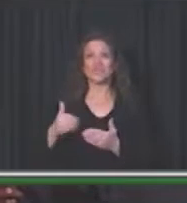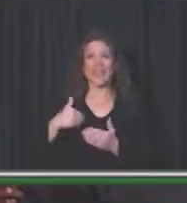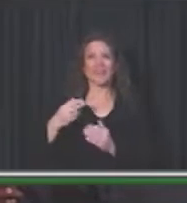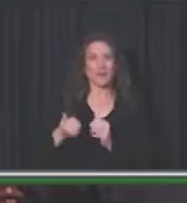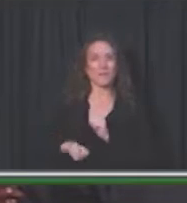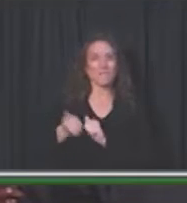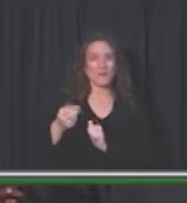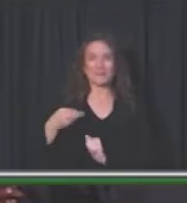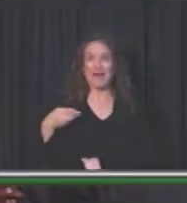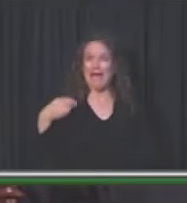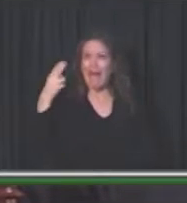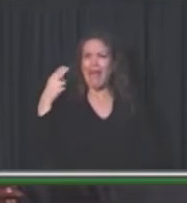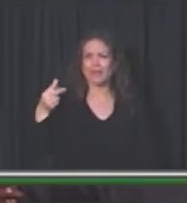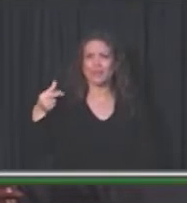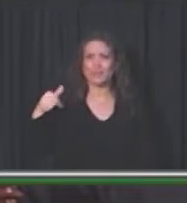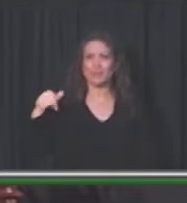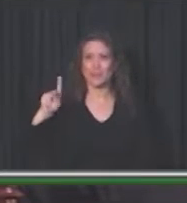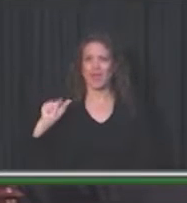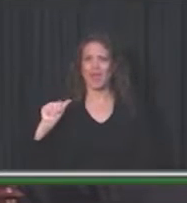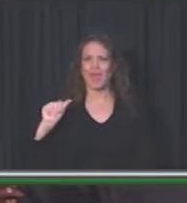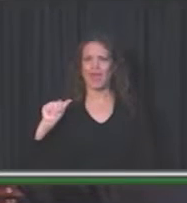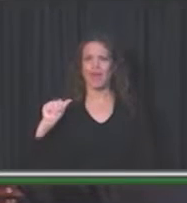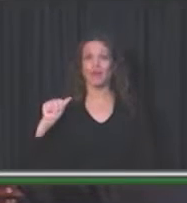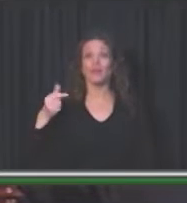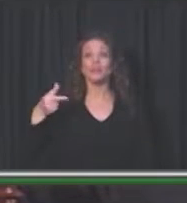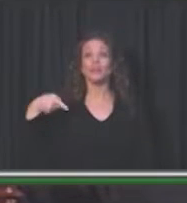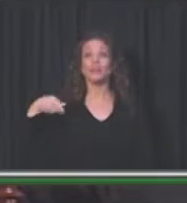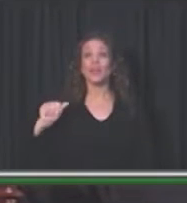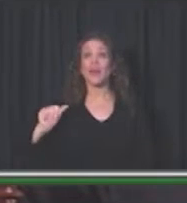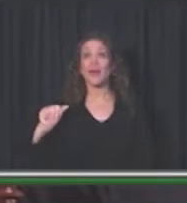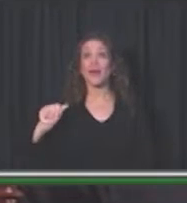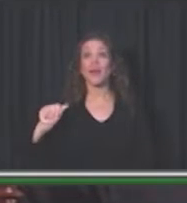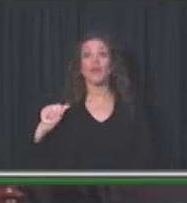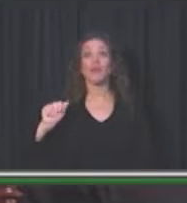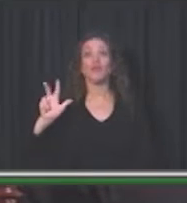highest grade, those who have a grade point average between